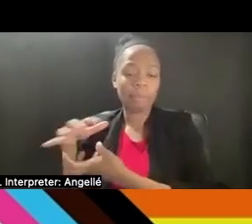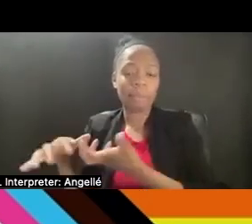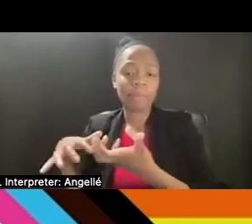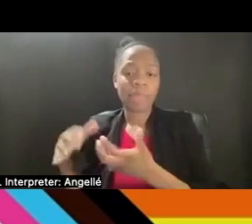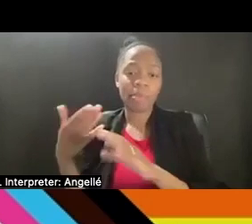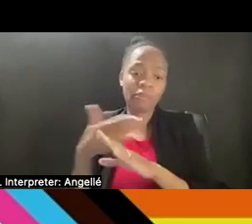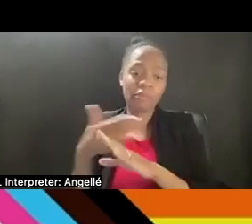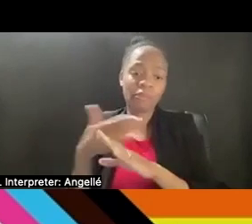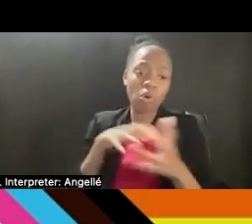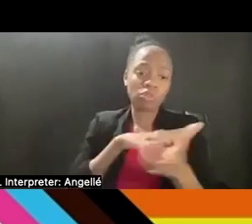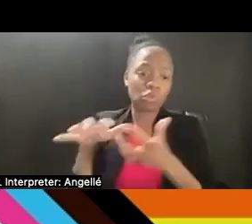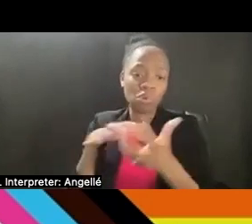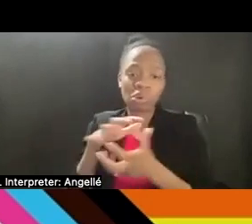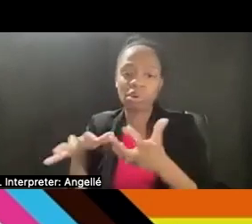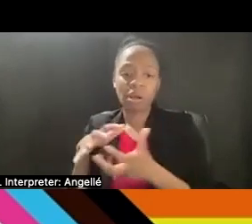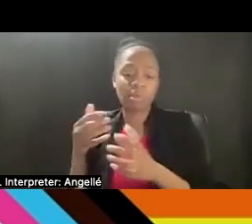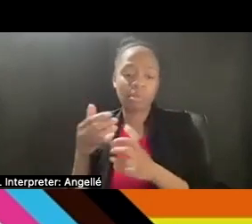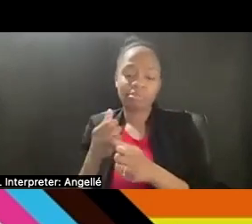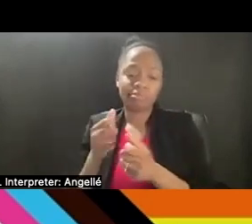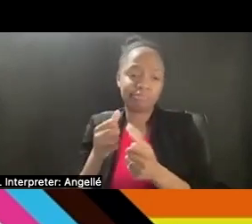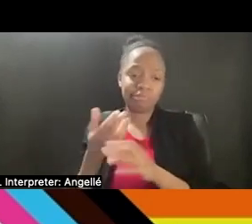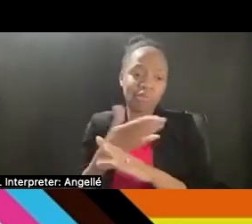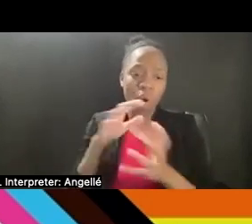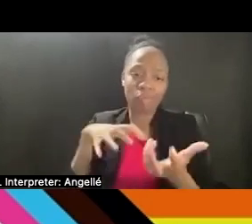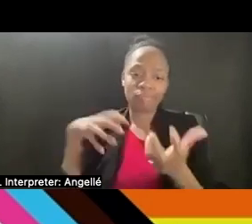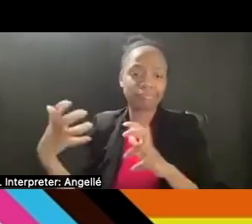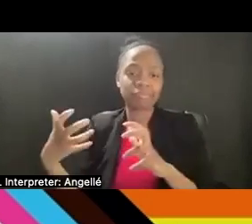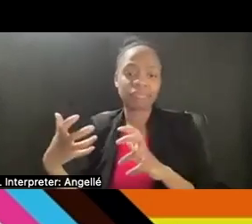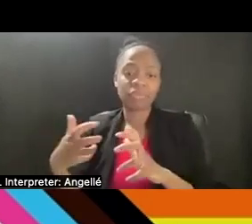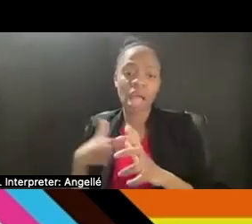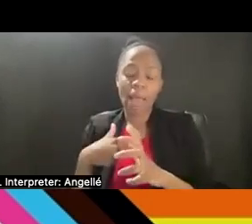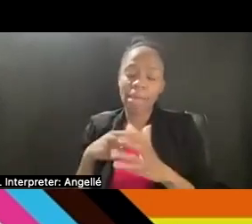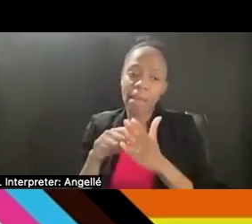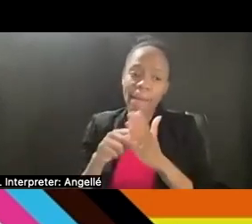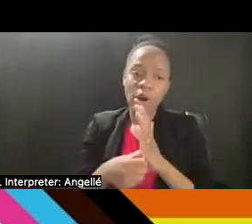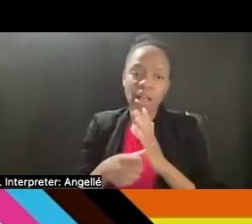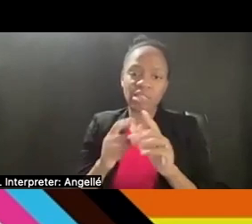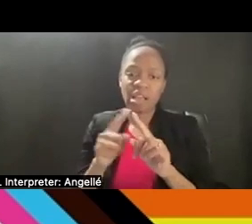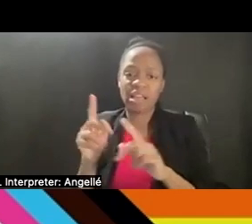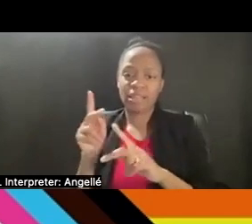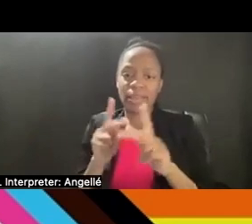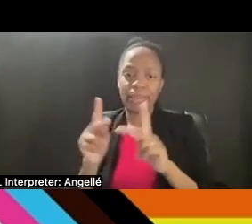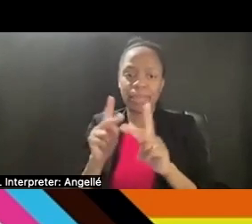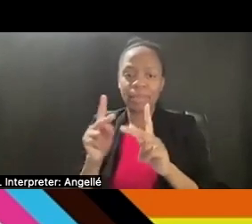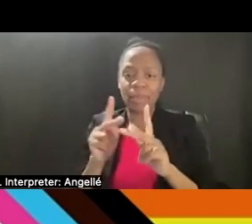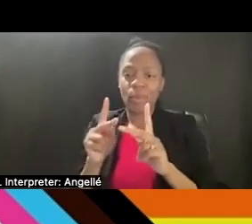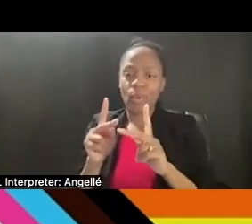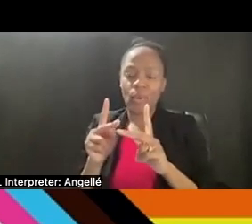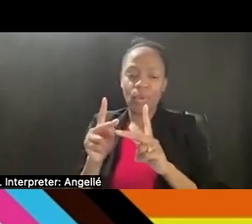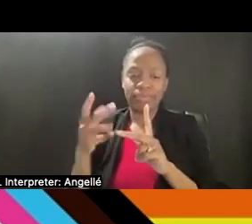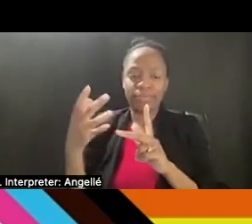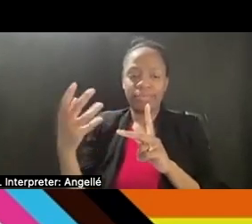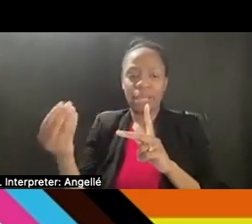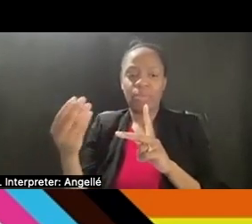before the storm. I'm really impressed by how the rebels or the outcasts or the fence liars, like the edge liars, have really